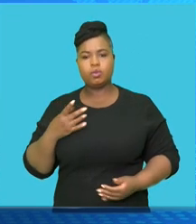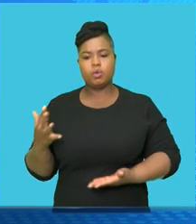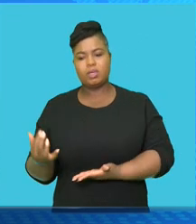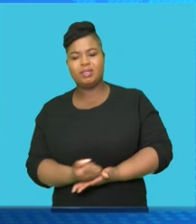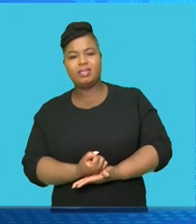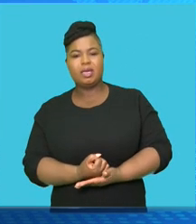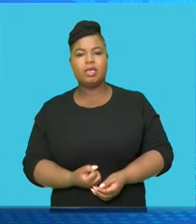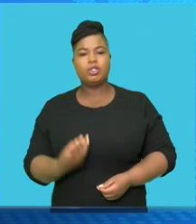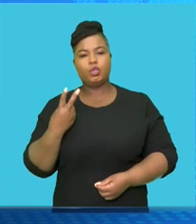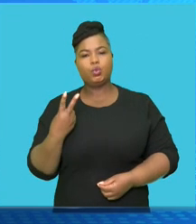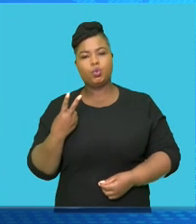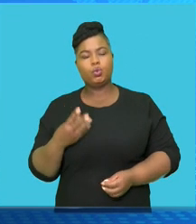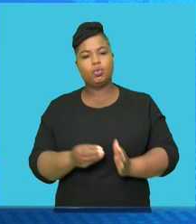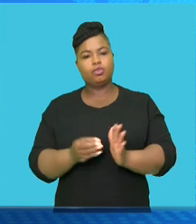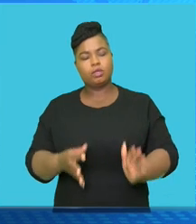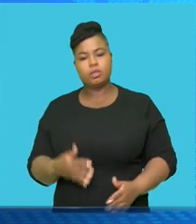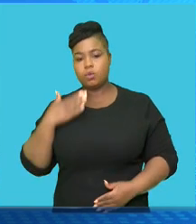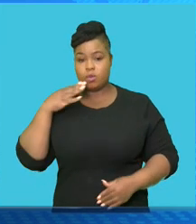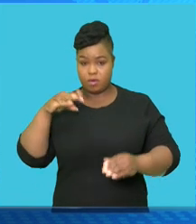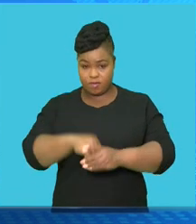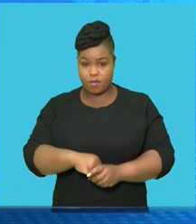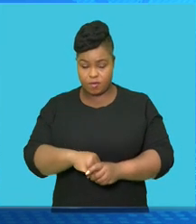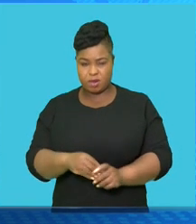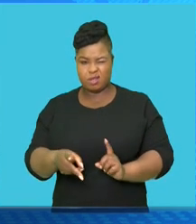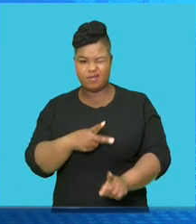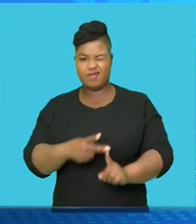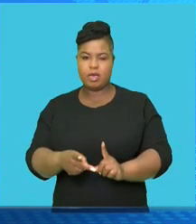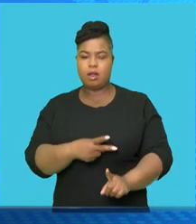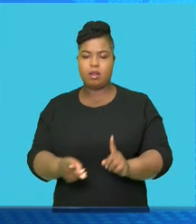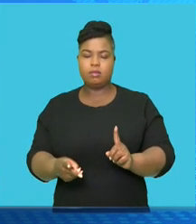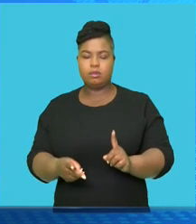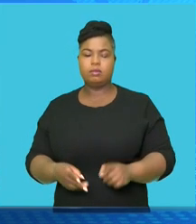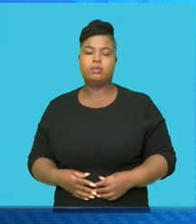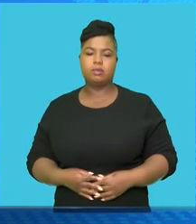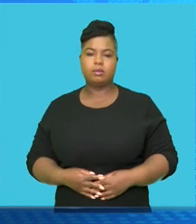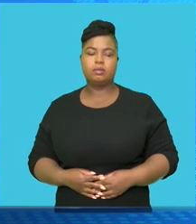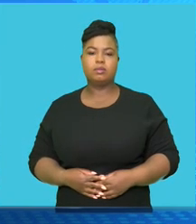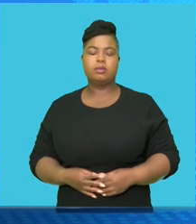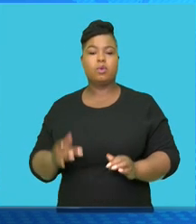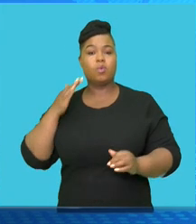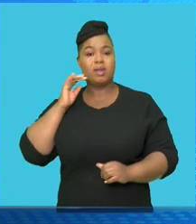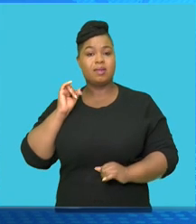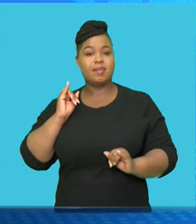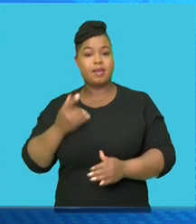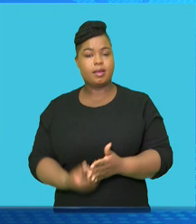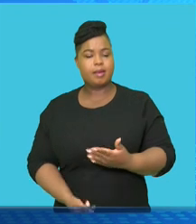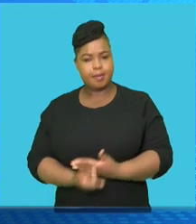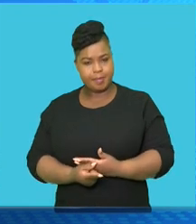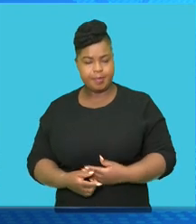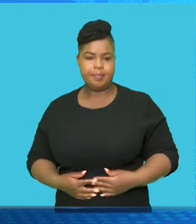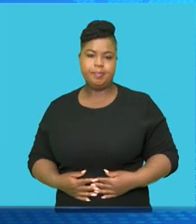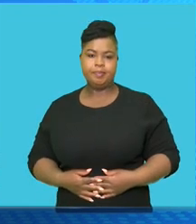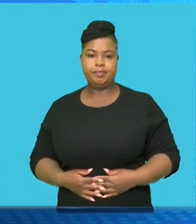learners who were caught in the crossfire of this violent ordeal while